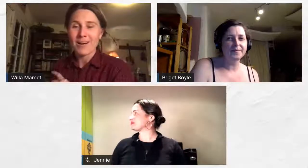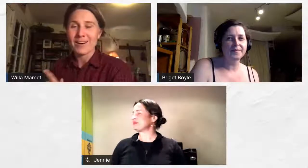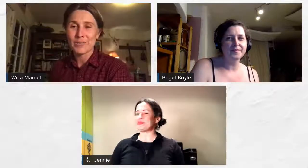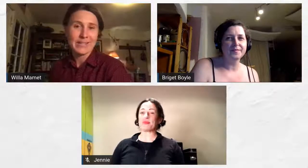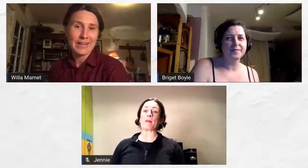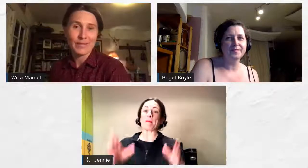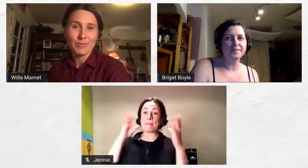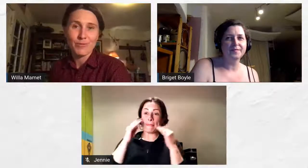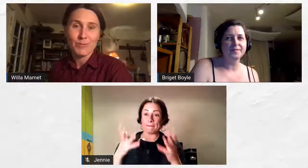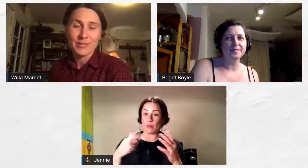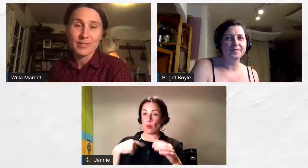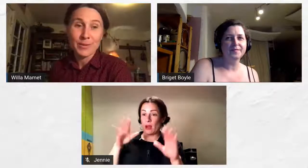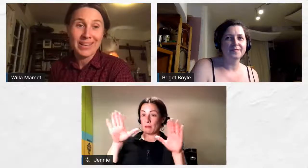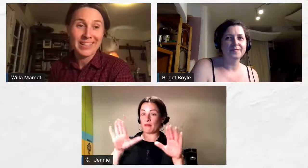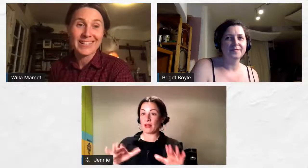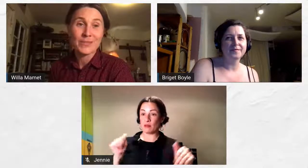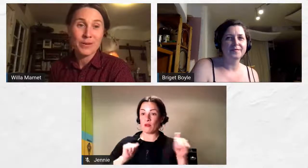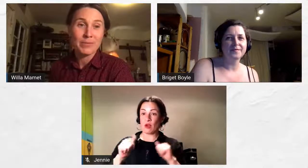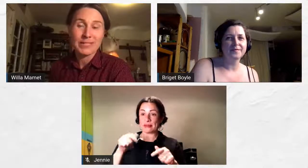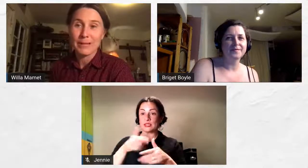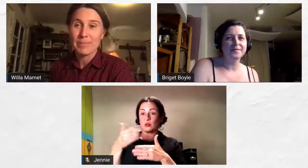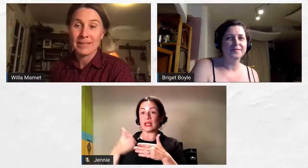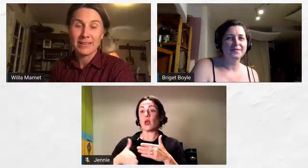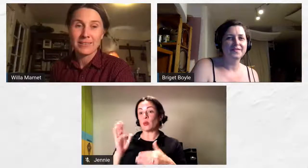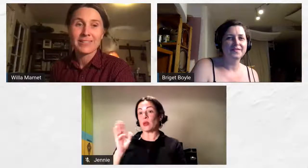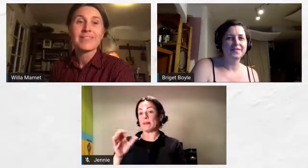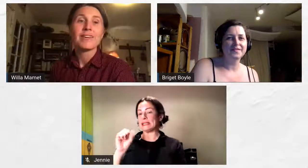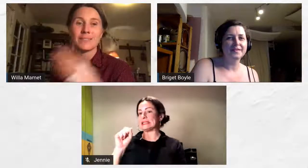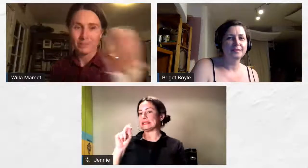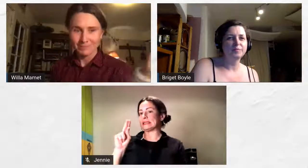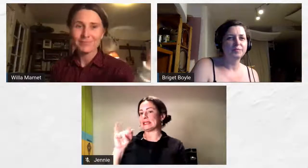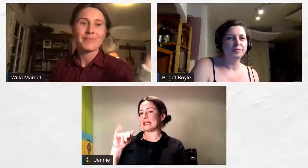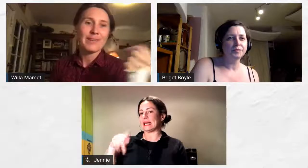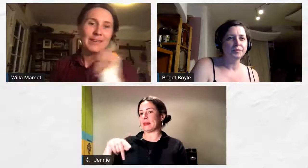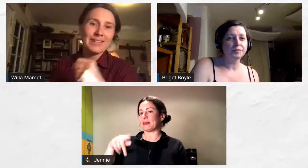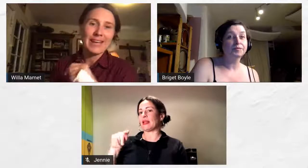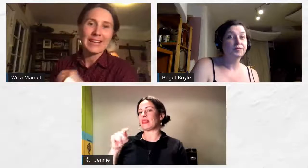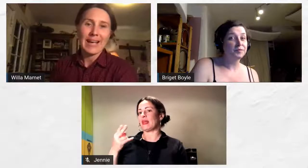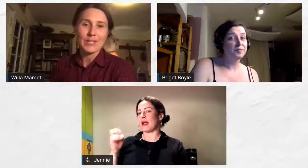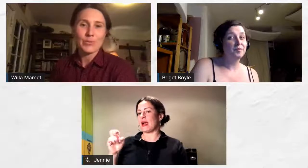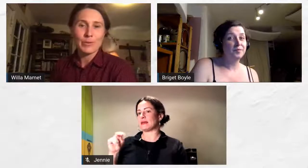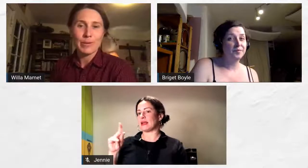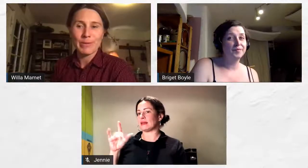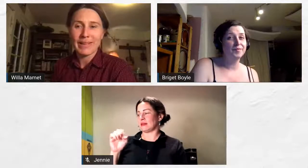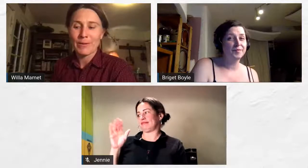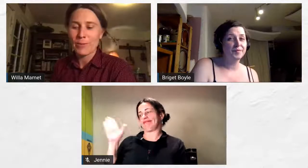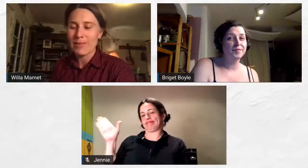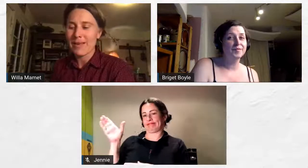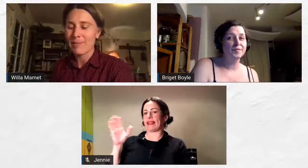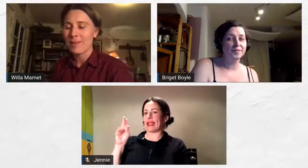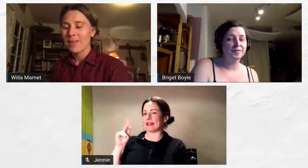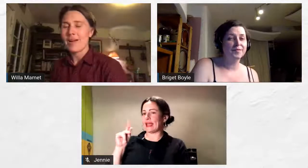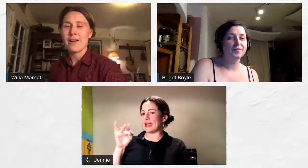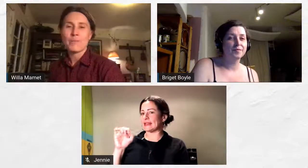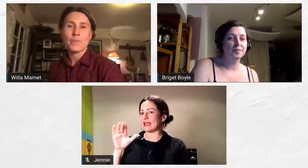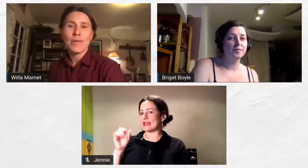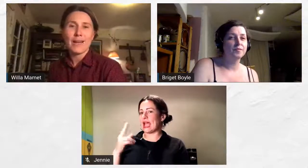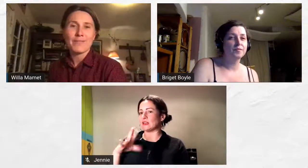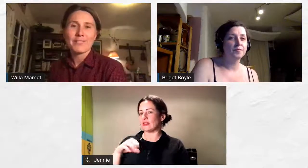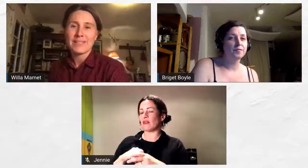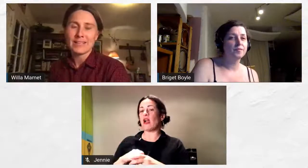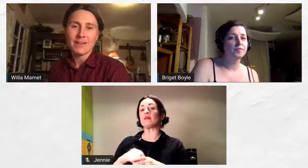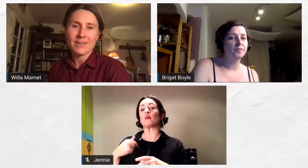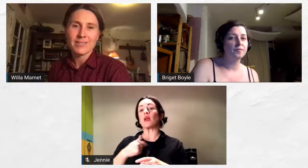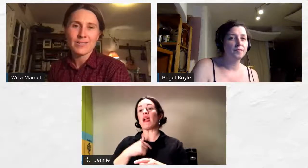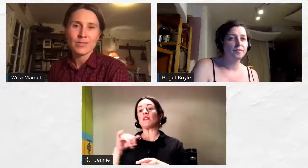one of our spectacular performers this weekend is going to be Skip the Needle. Katie Cash will be playing with them. We